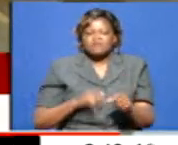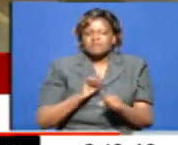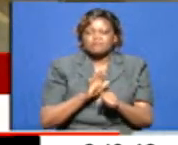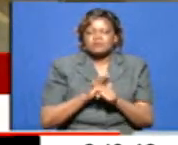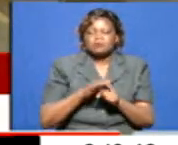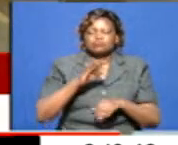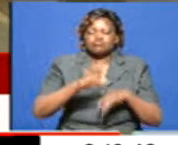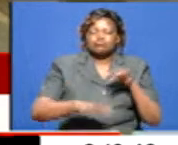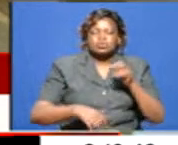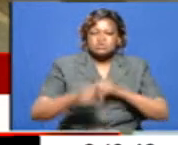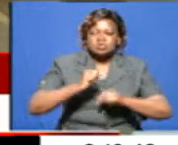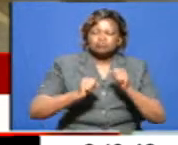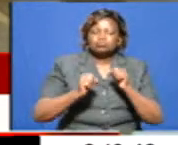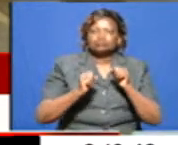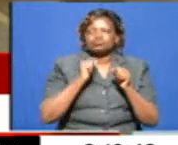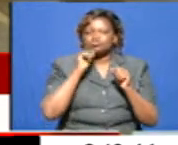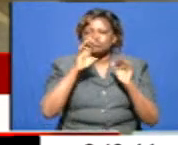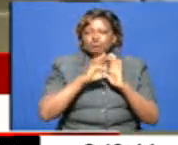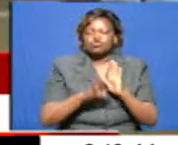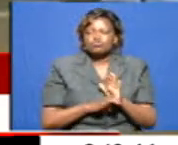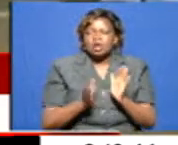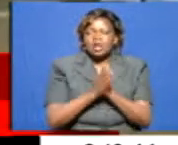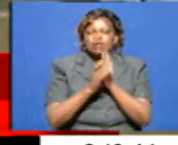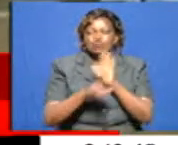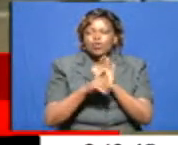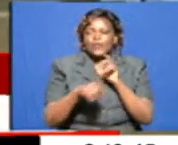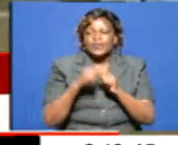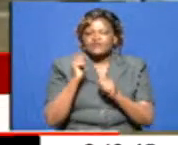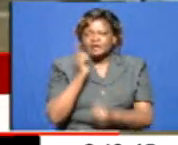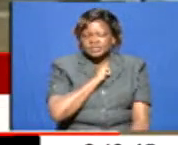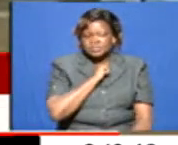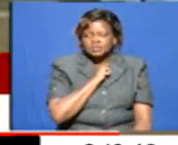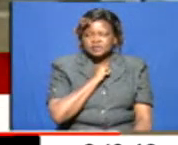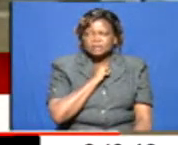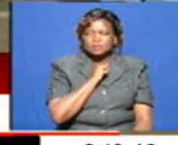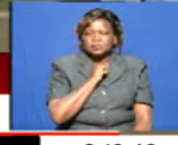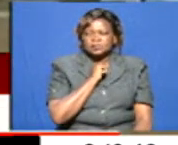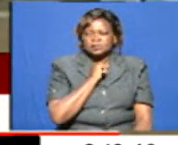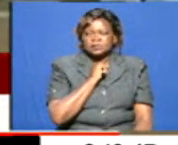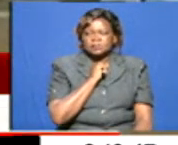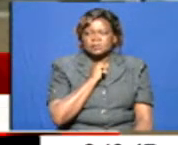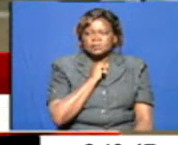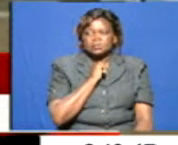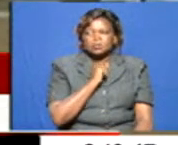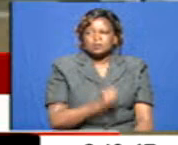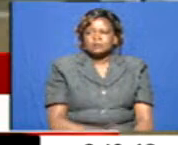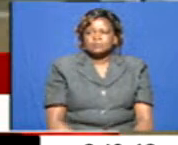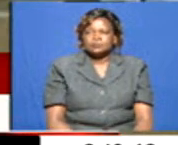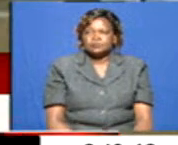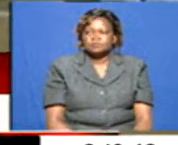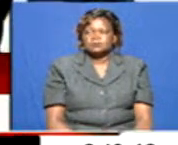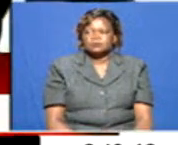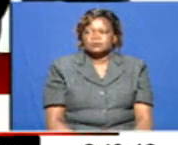action unconstitutional and unlawful. Timothy Kipnosu for Prime Edition.